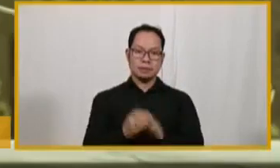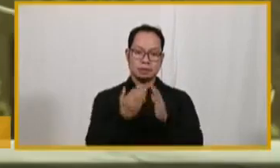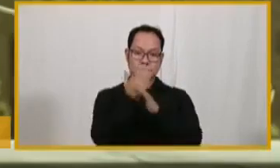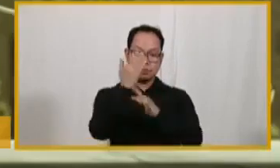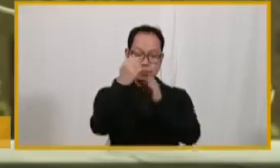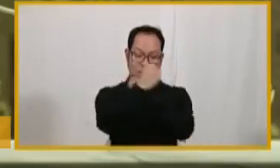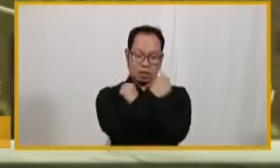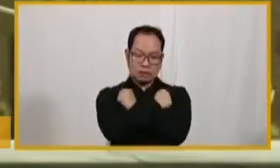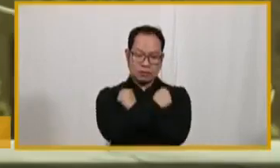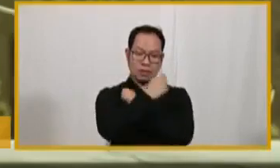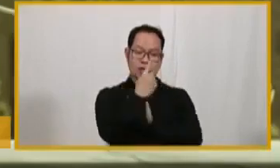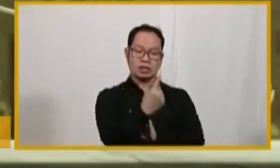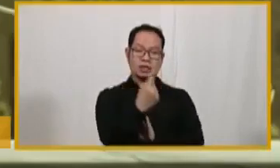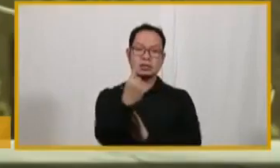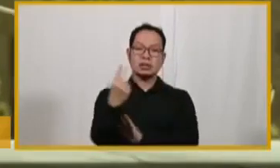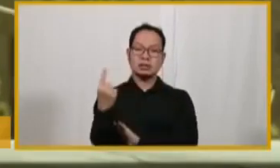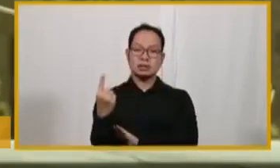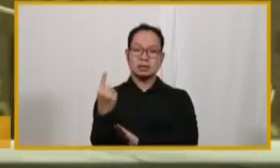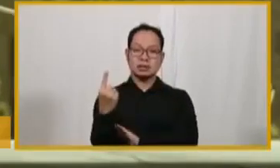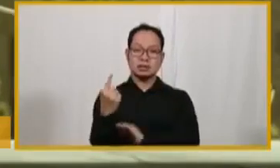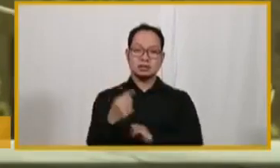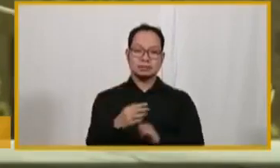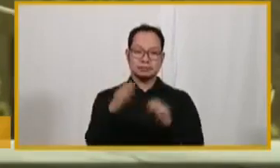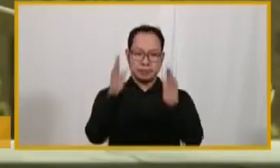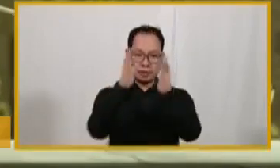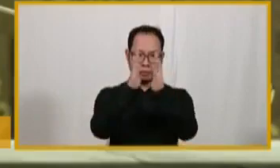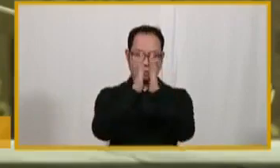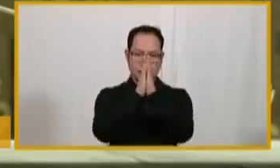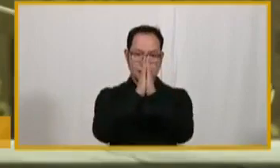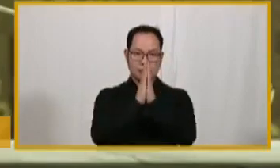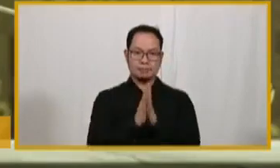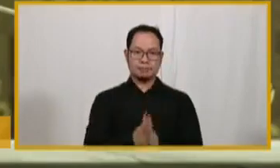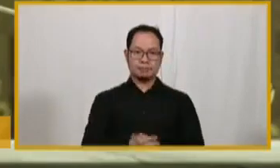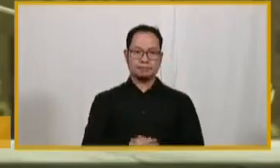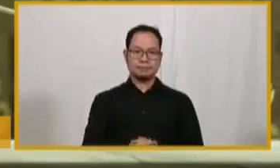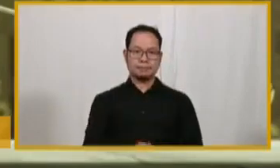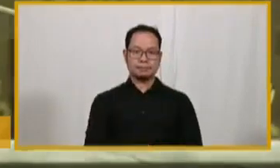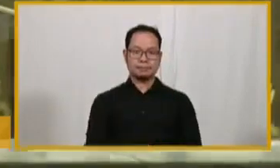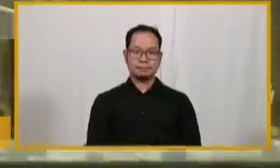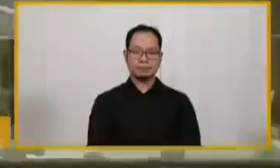loving each other. Amen.